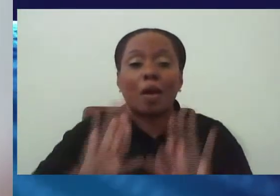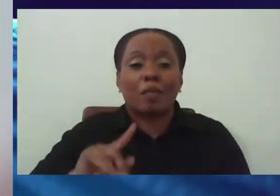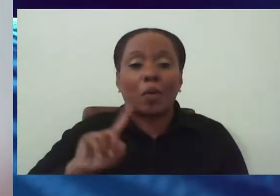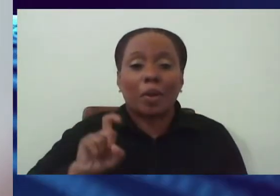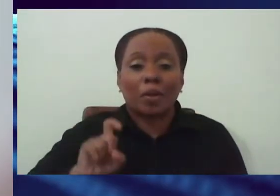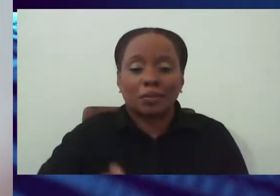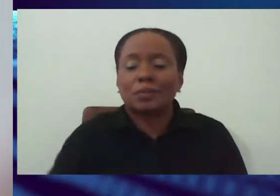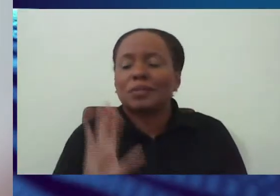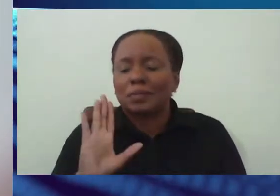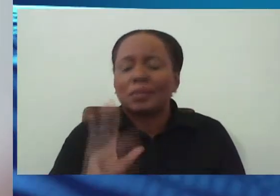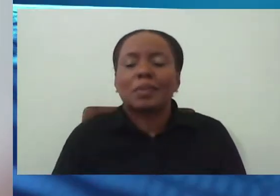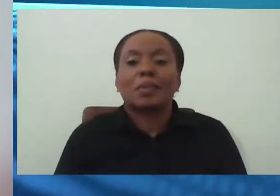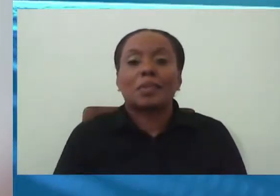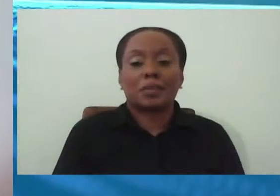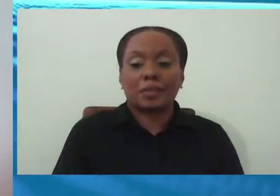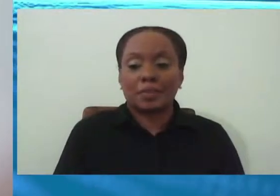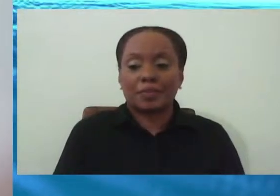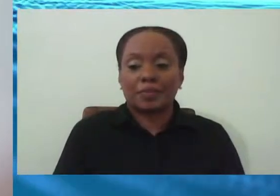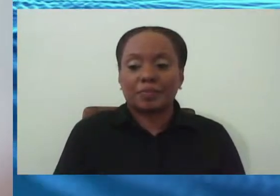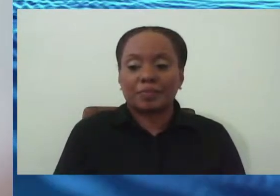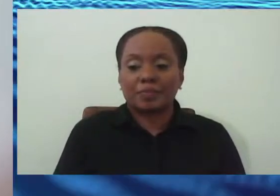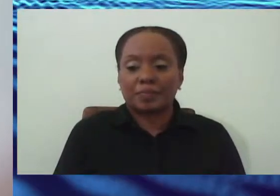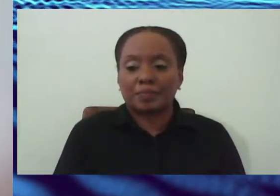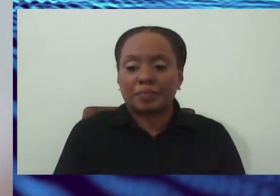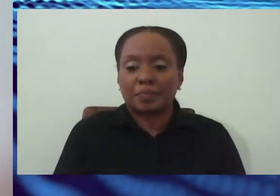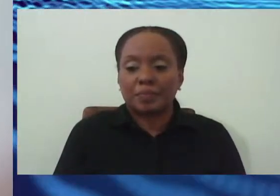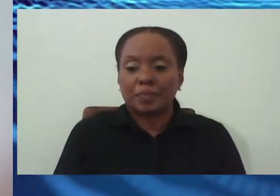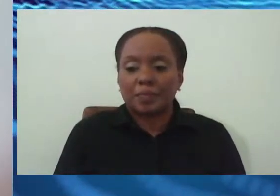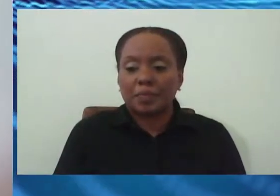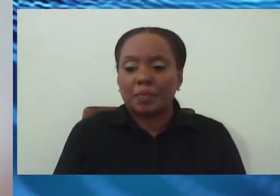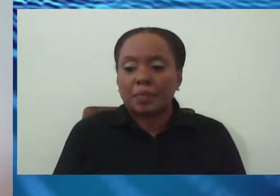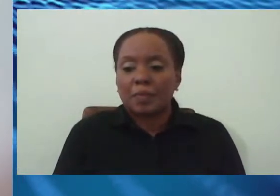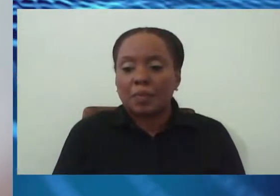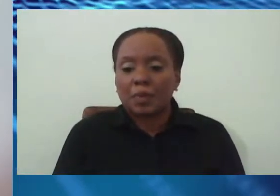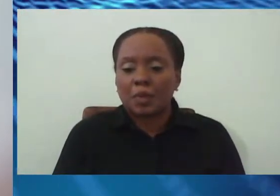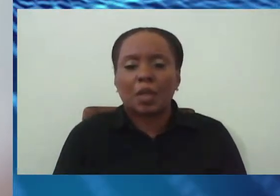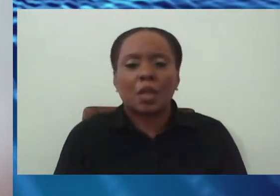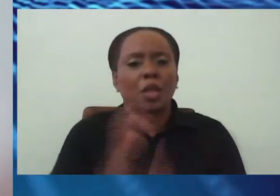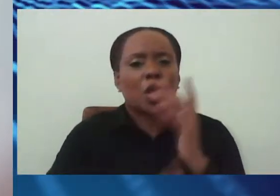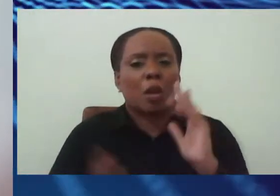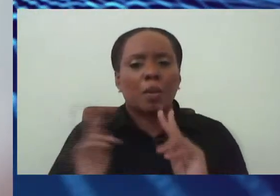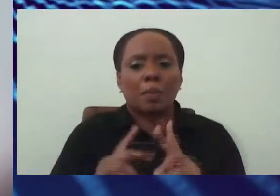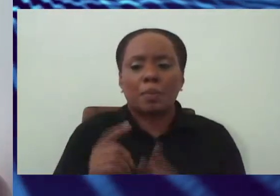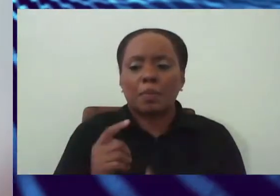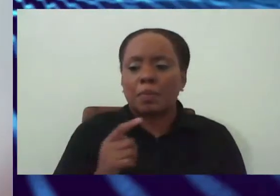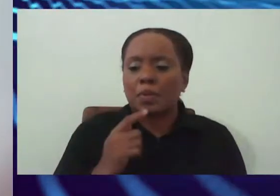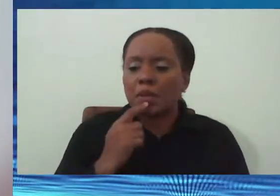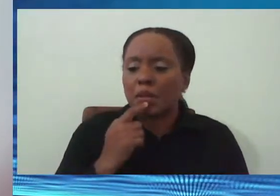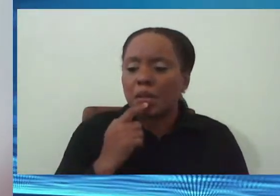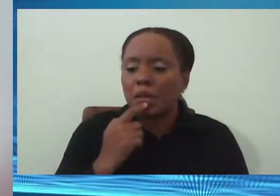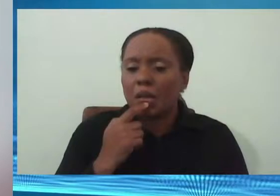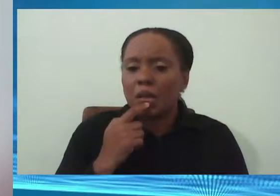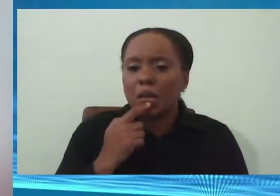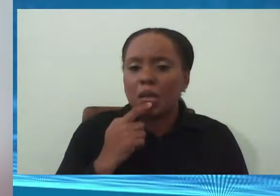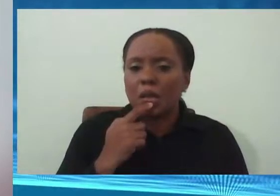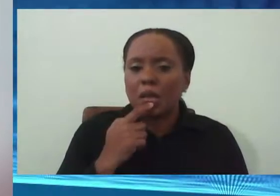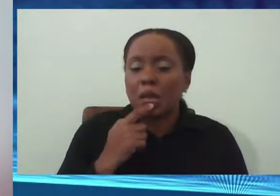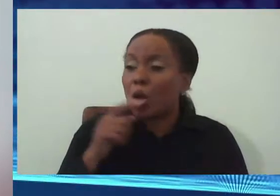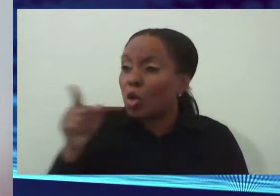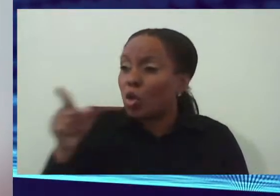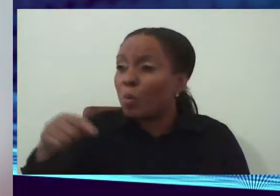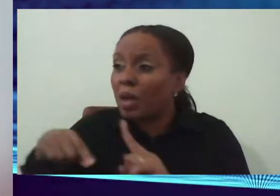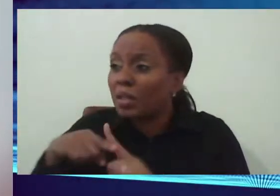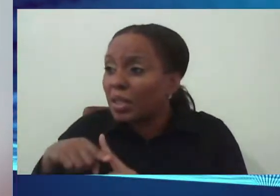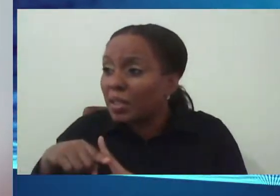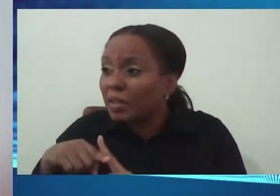where individuals find out that they've had an exposure. Oh, Arthur is positive. Oh, I was with him yesterday. So I run down